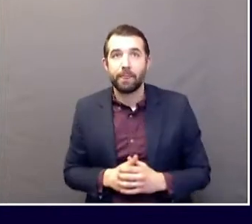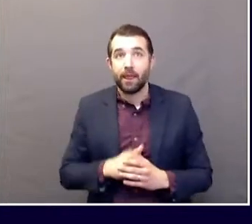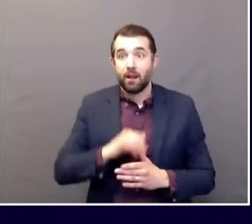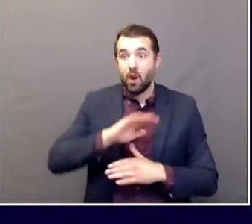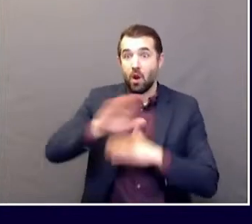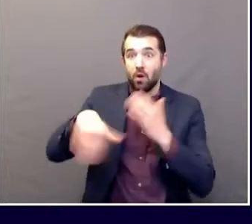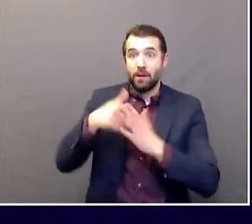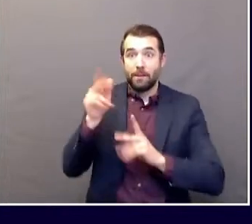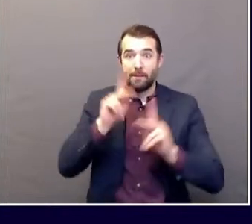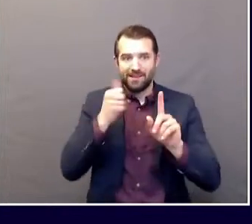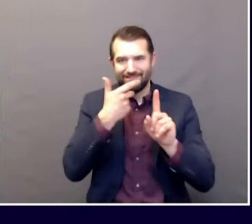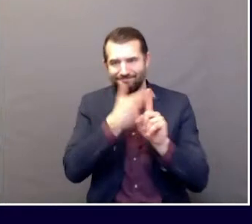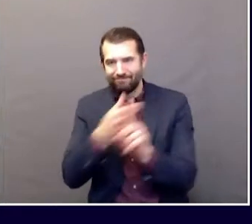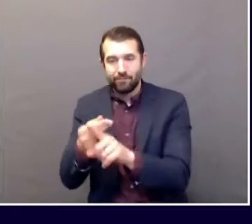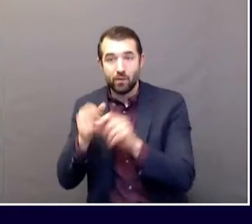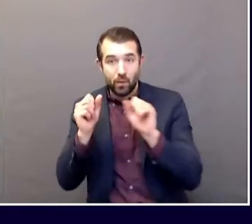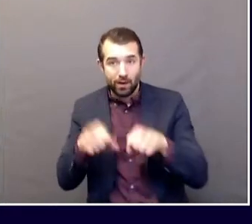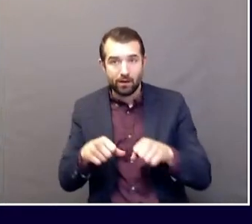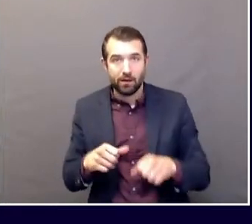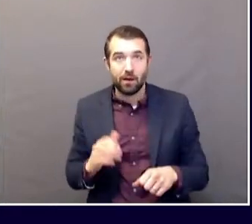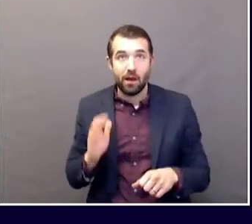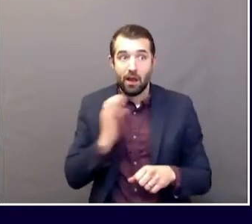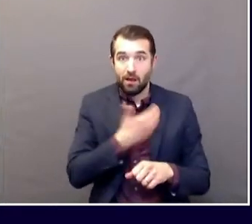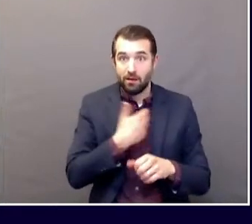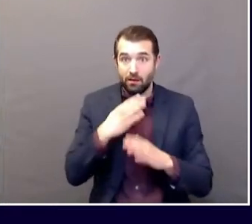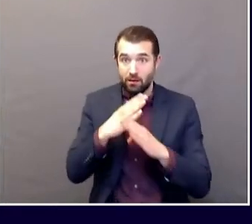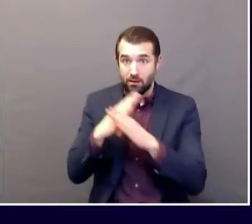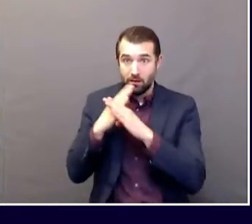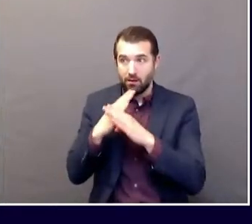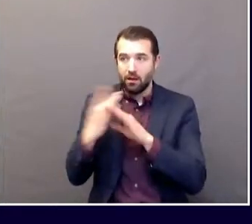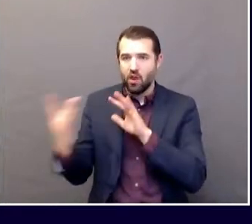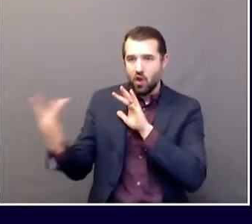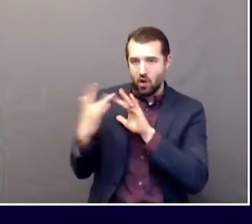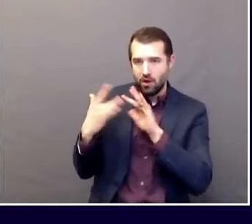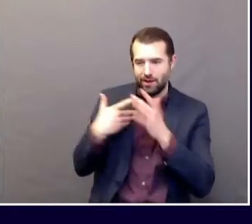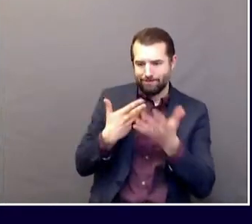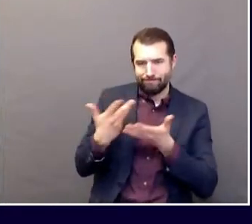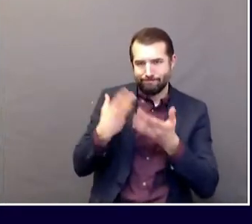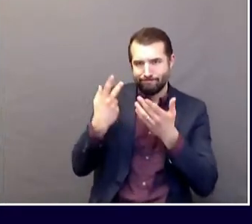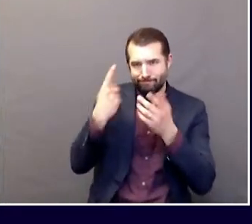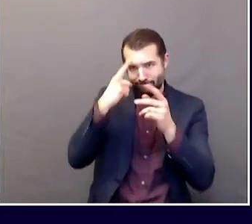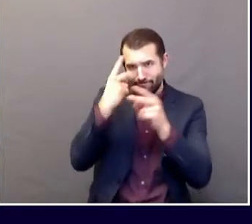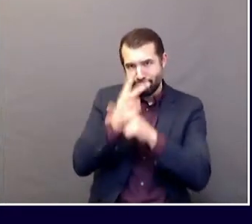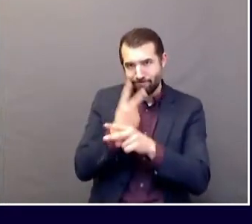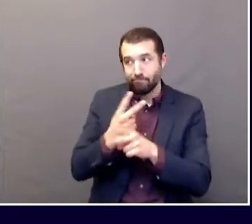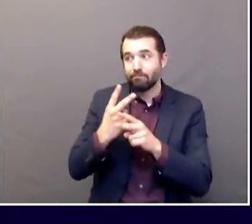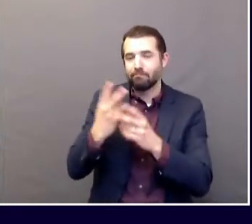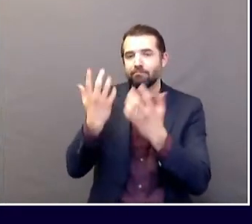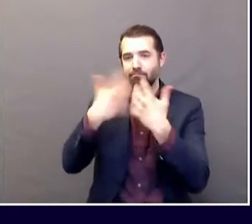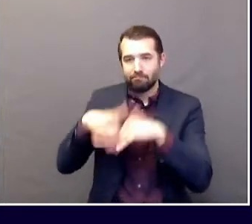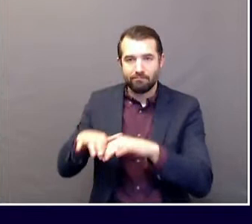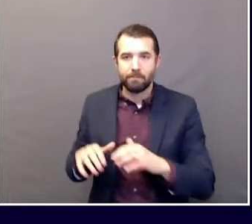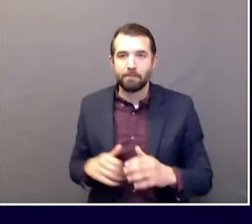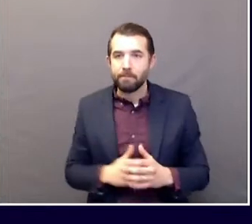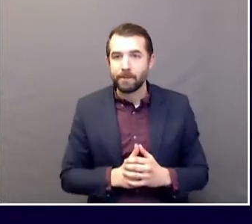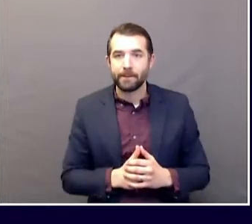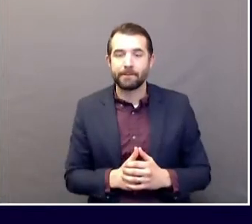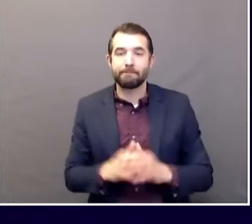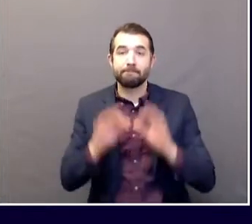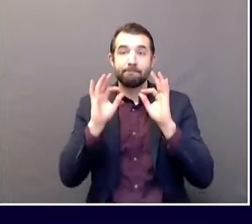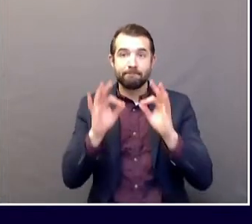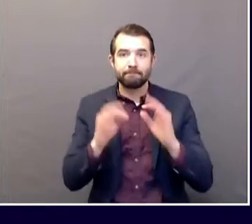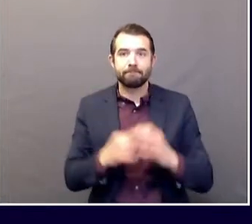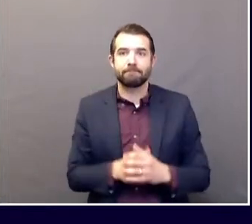those sites. So it is a not either or, but both and. And just if I could get the biweekly statewide